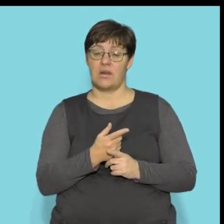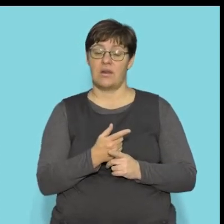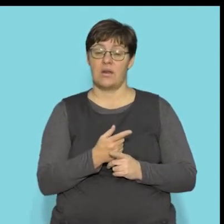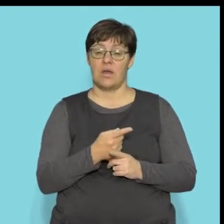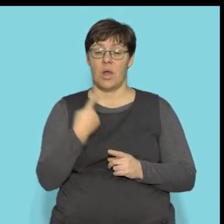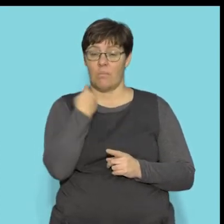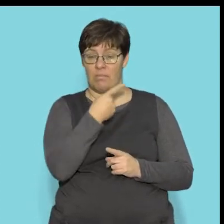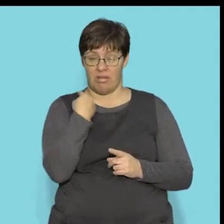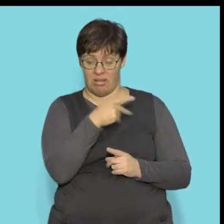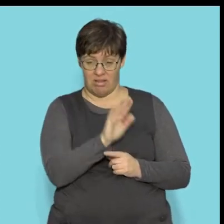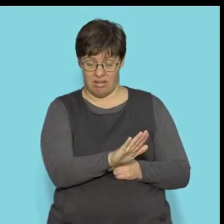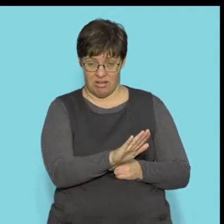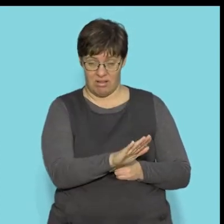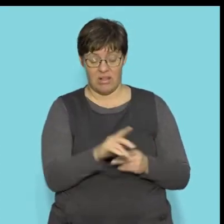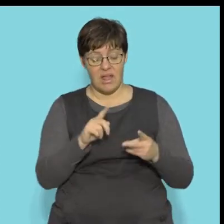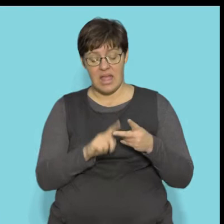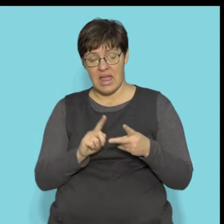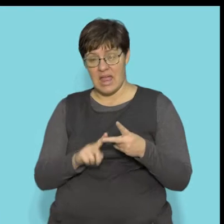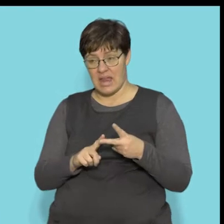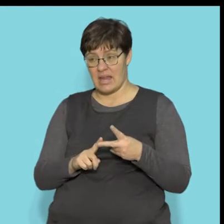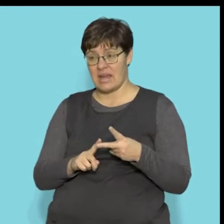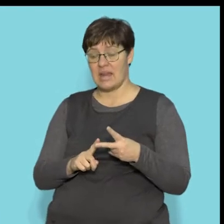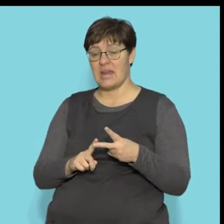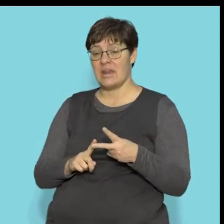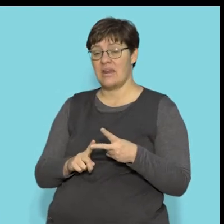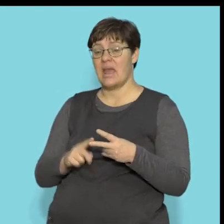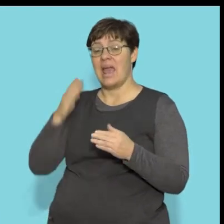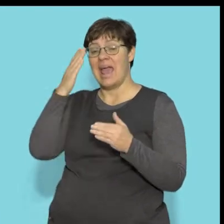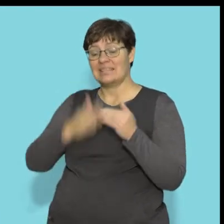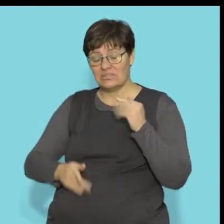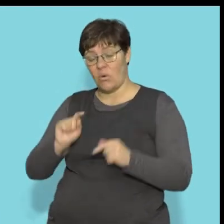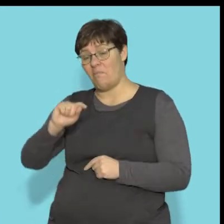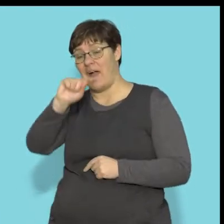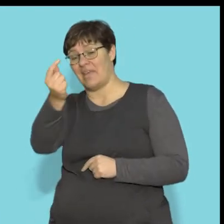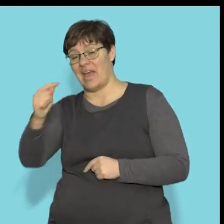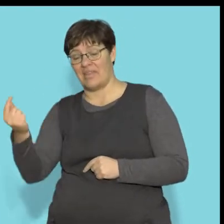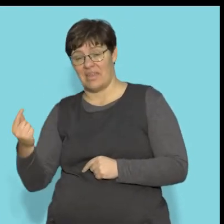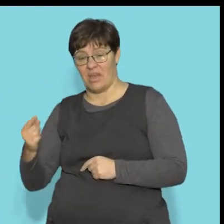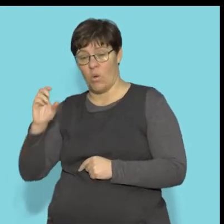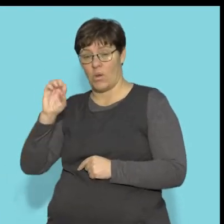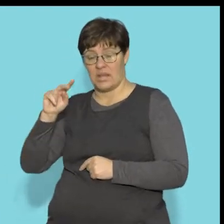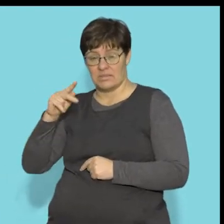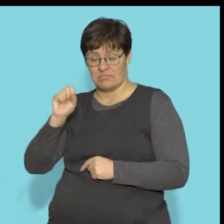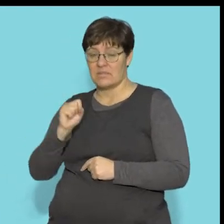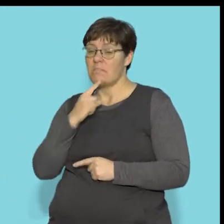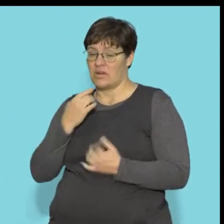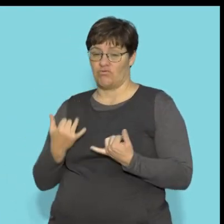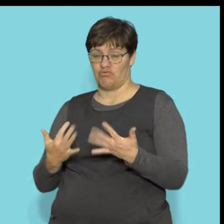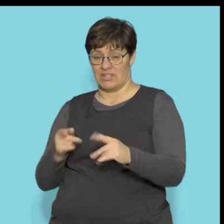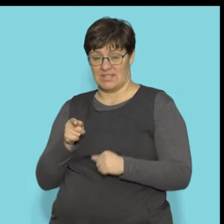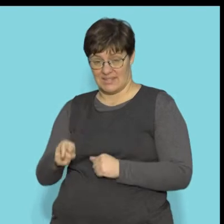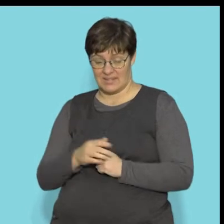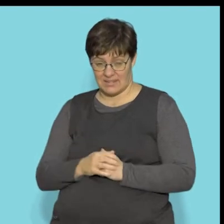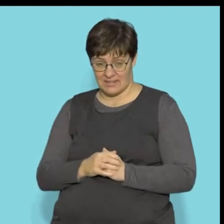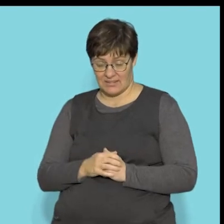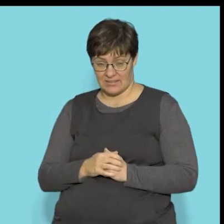graph, and extinction rate of other organisms. That is our green graph, and we see